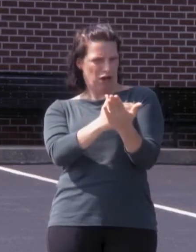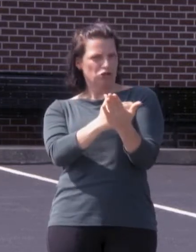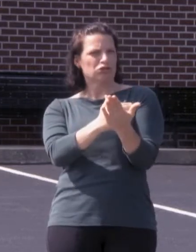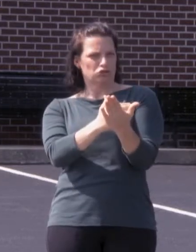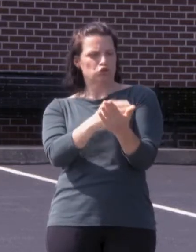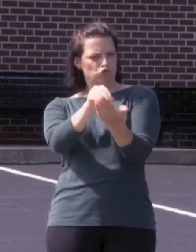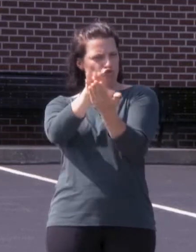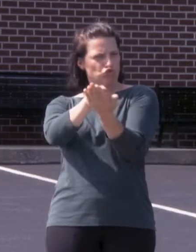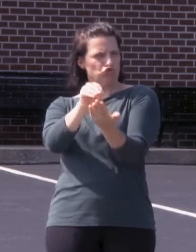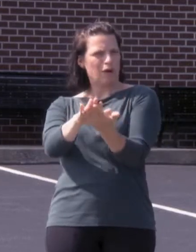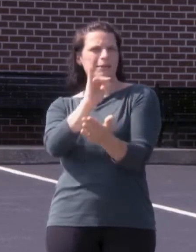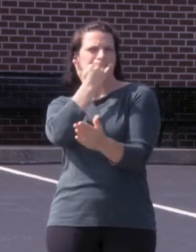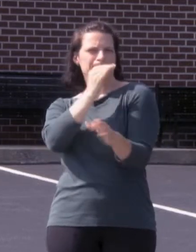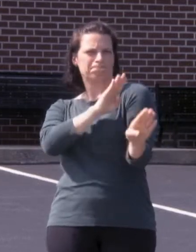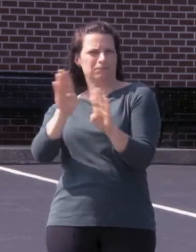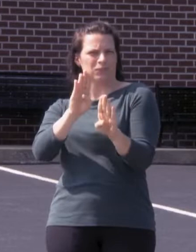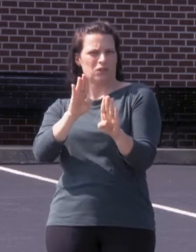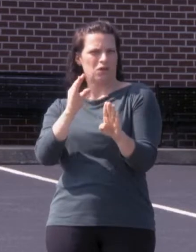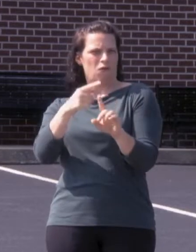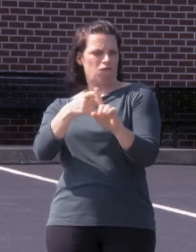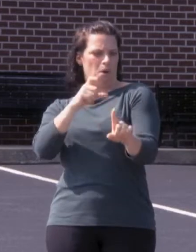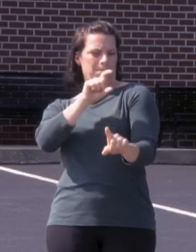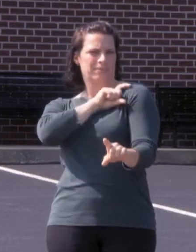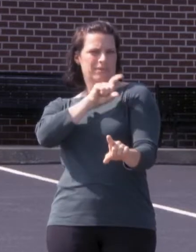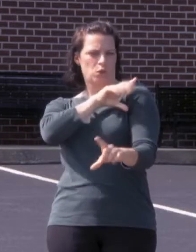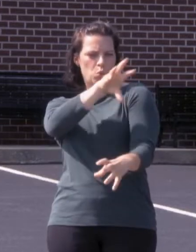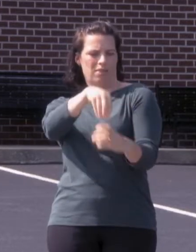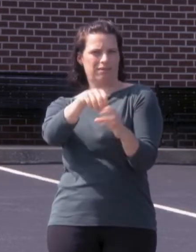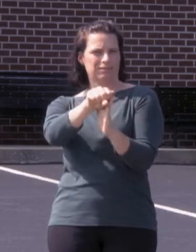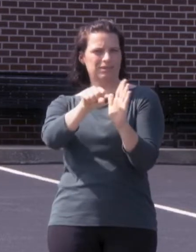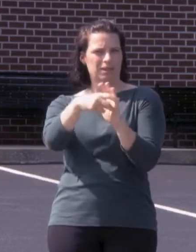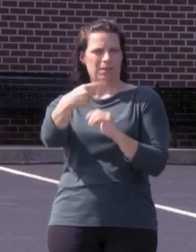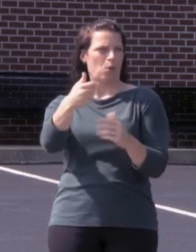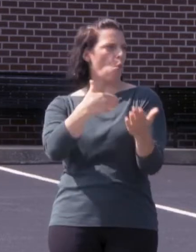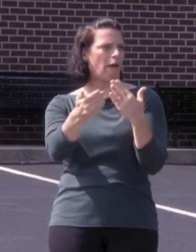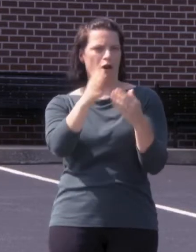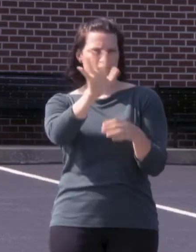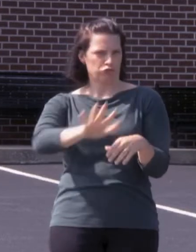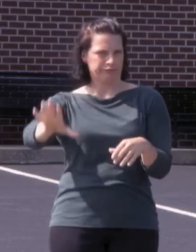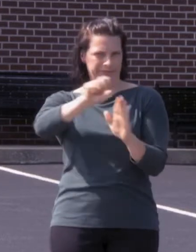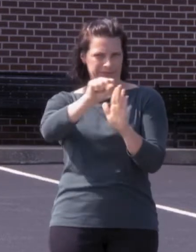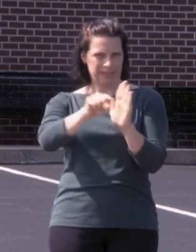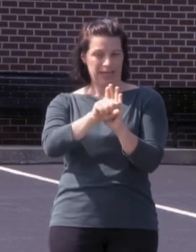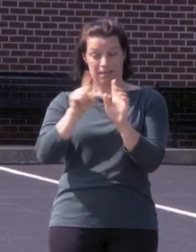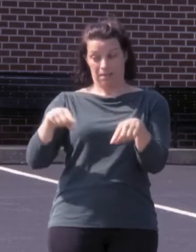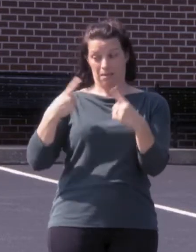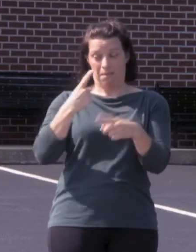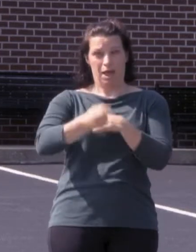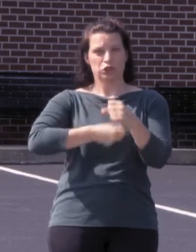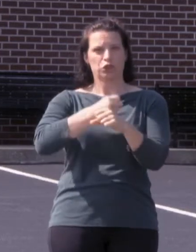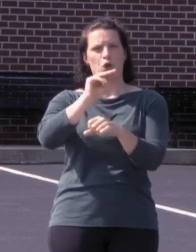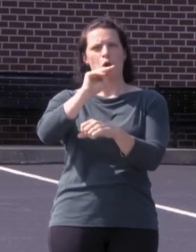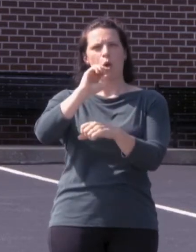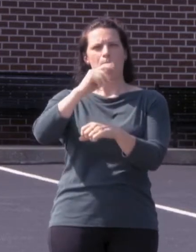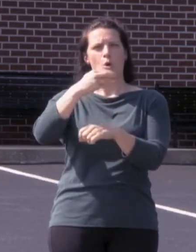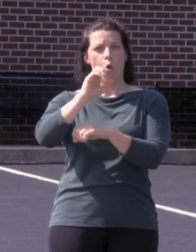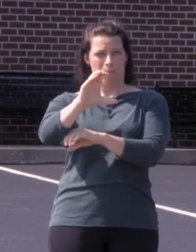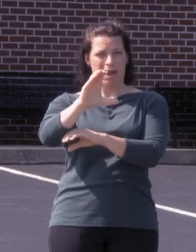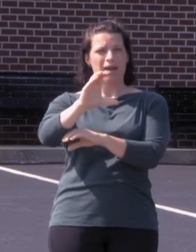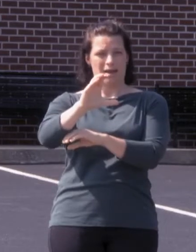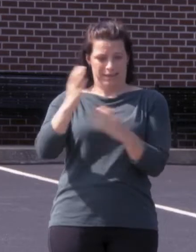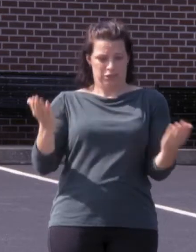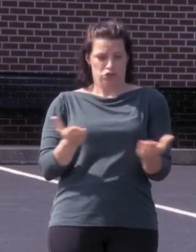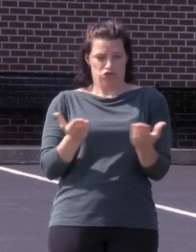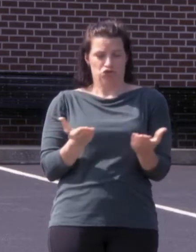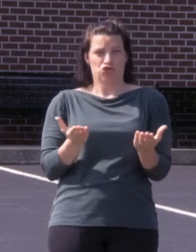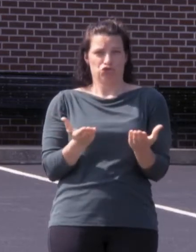to track misconduct by peace officers in the Commonwealth, wherever they are. For the past year, MOPEC, right back here,